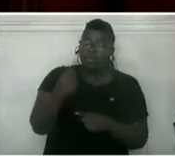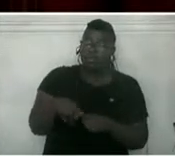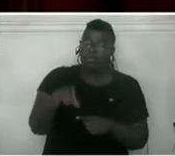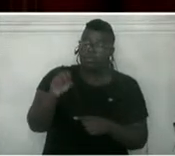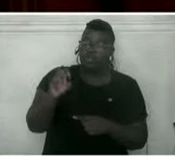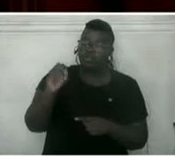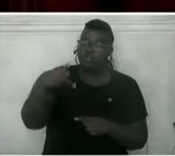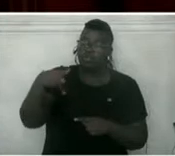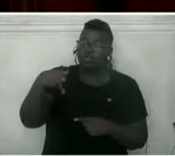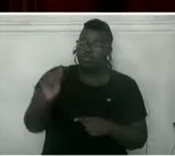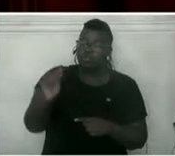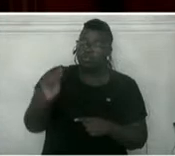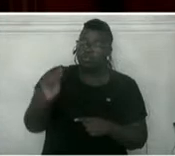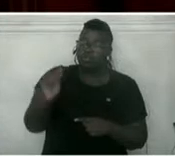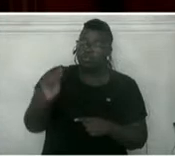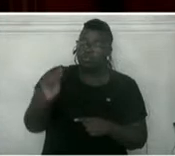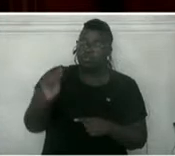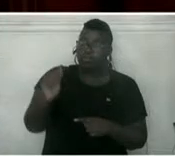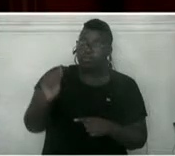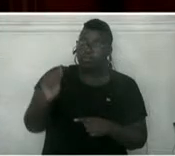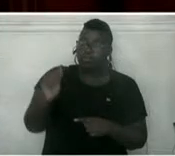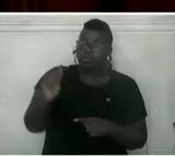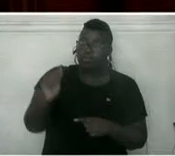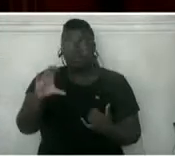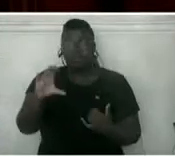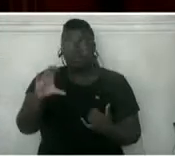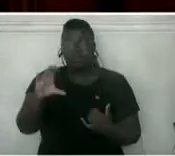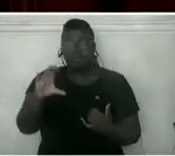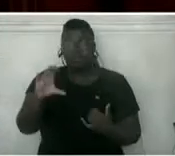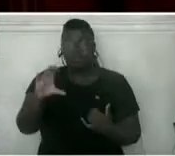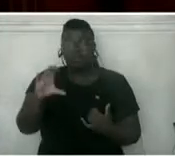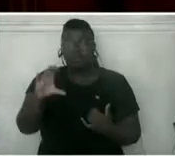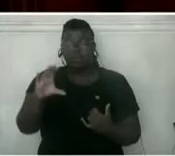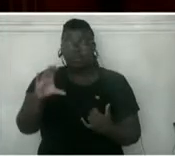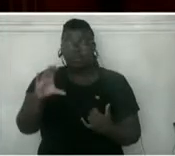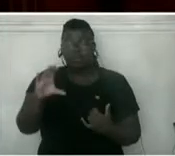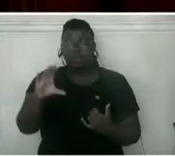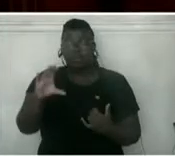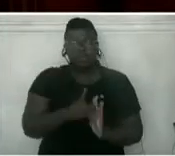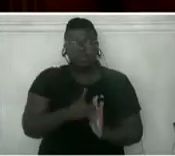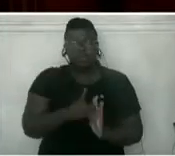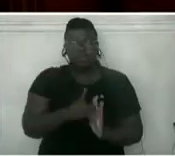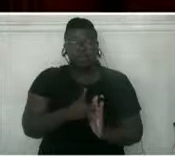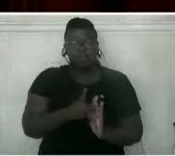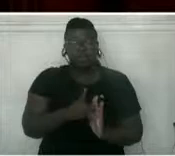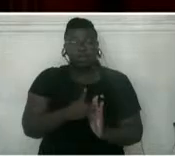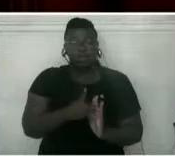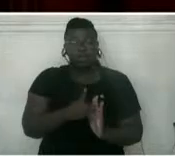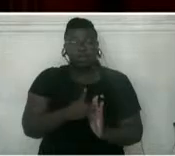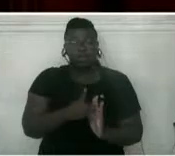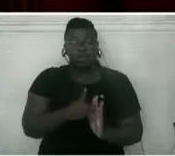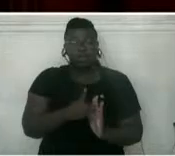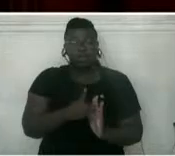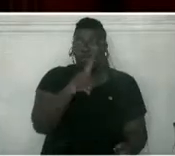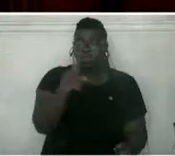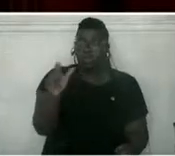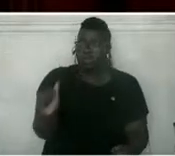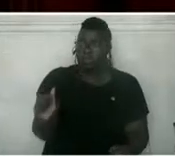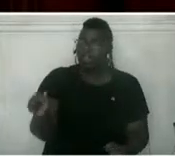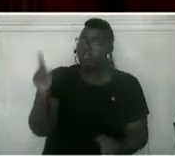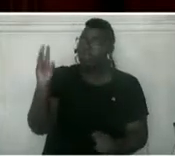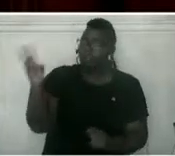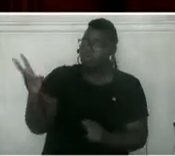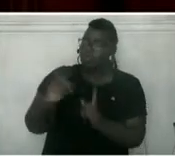The MEC for Social Development, Honourable Khoza, will address this matter in